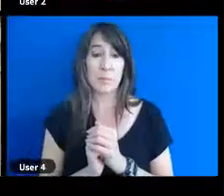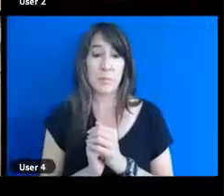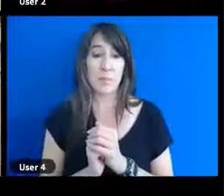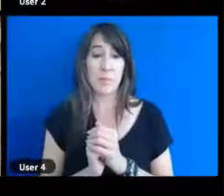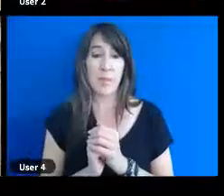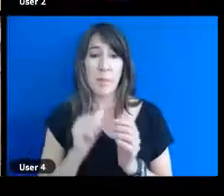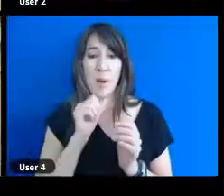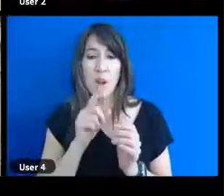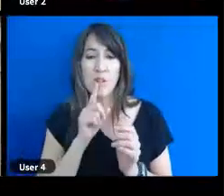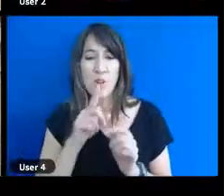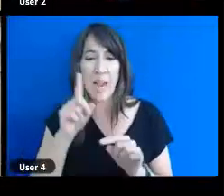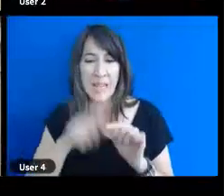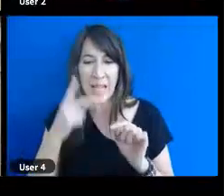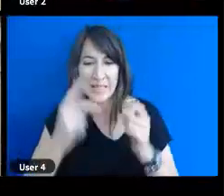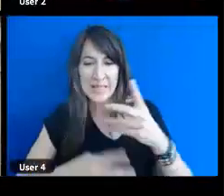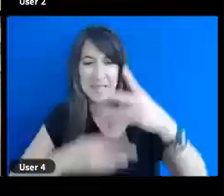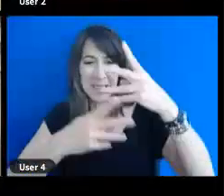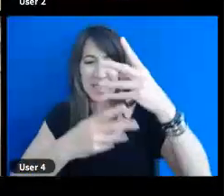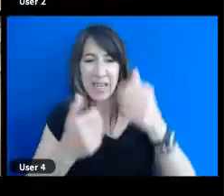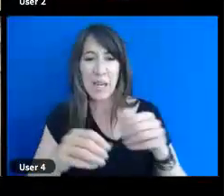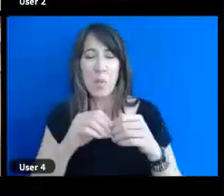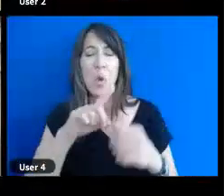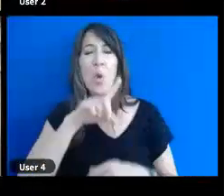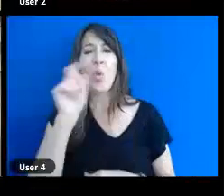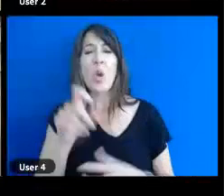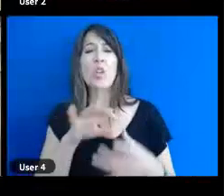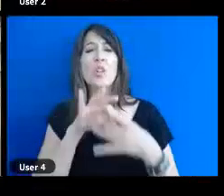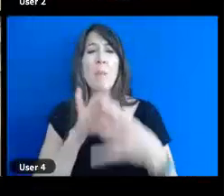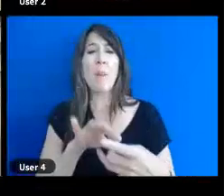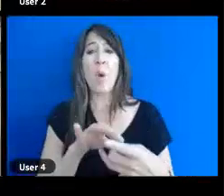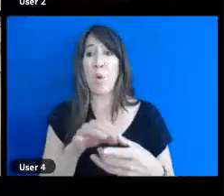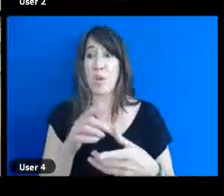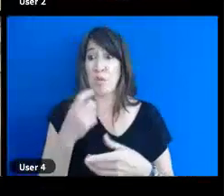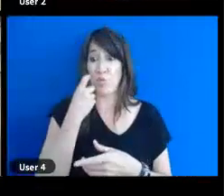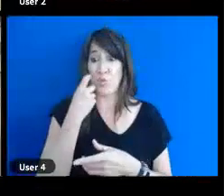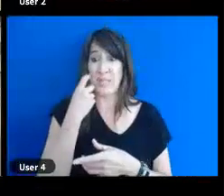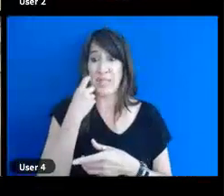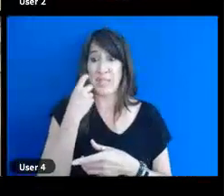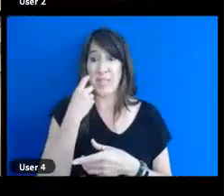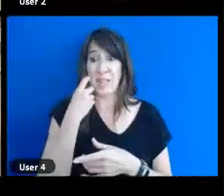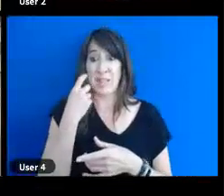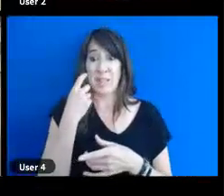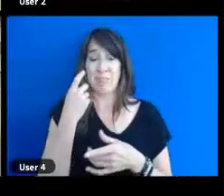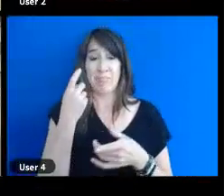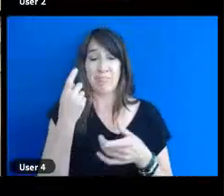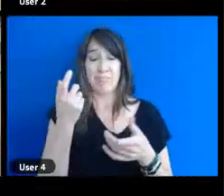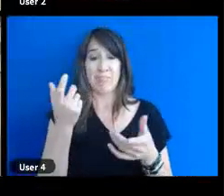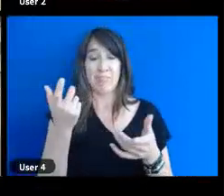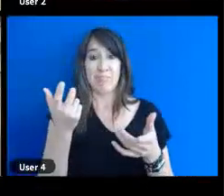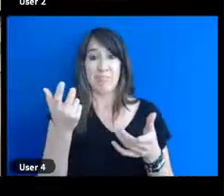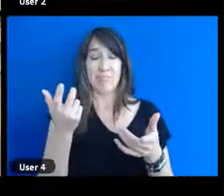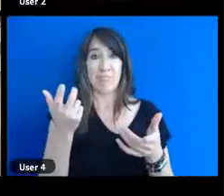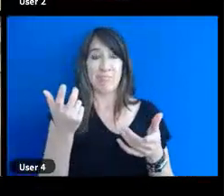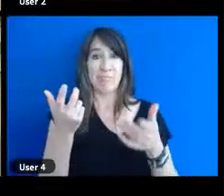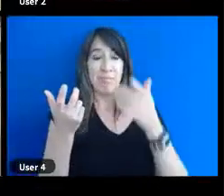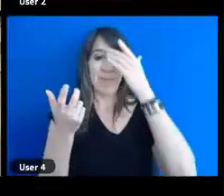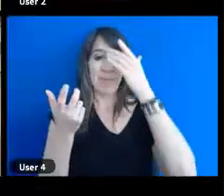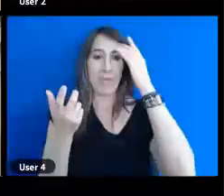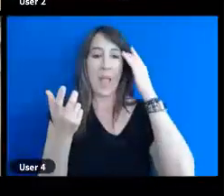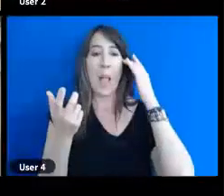And I don't know that I can see it right now on my screen, but it was a question around, given what's been going on with the amount